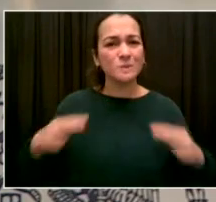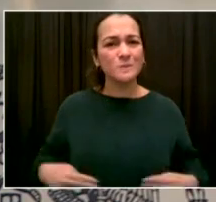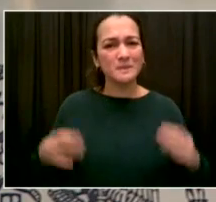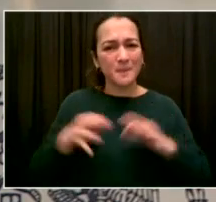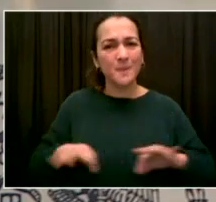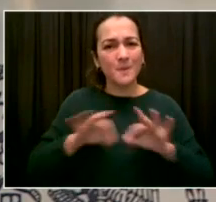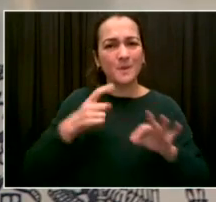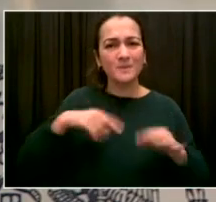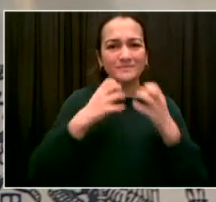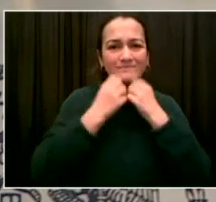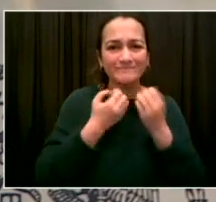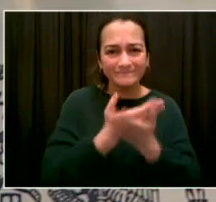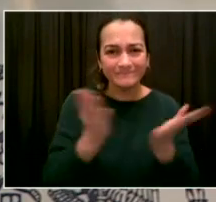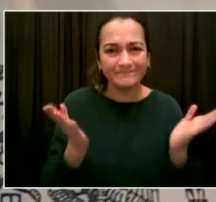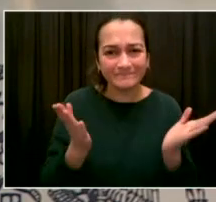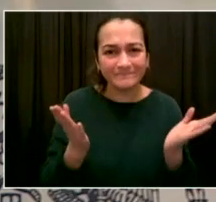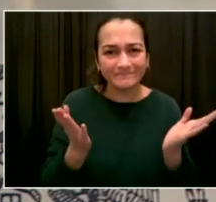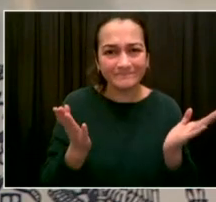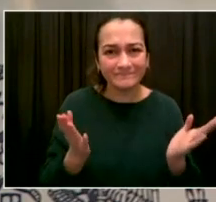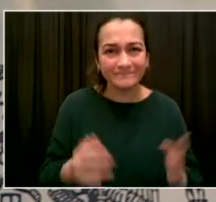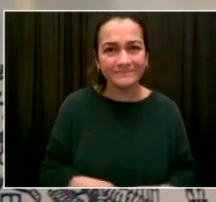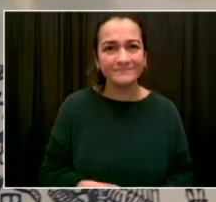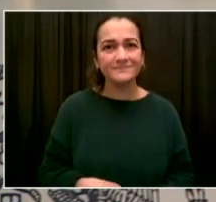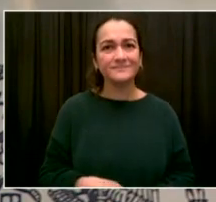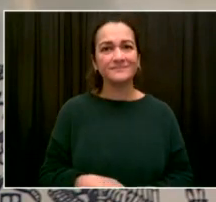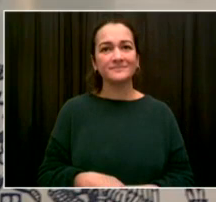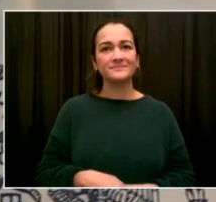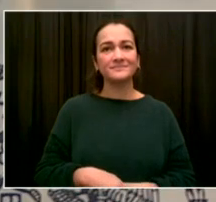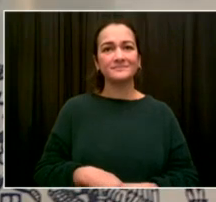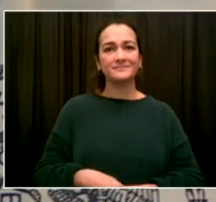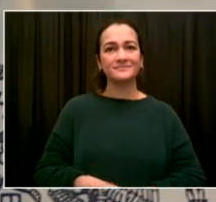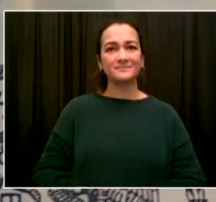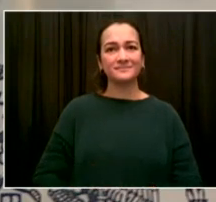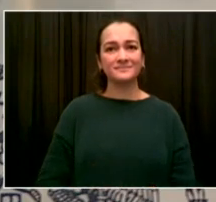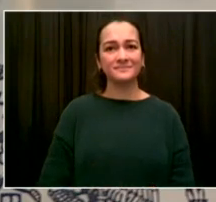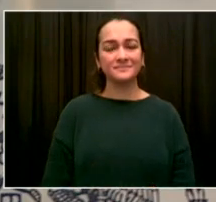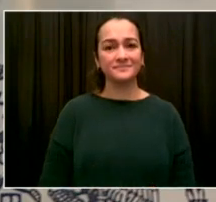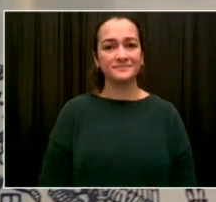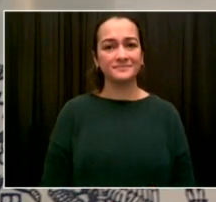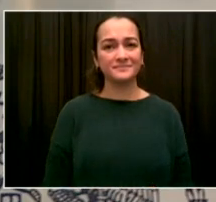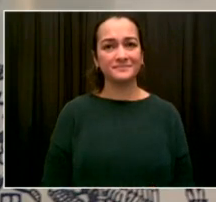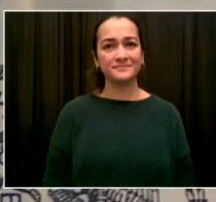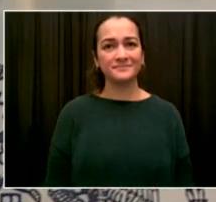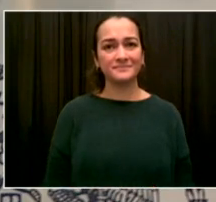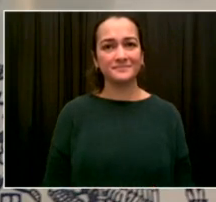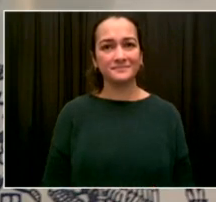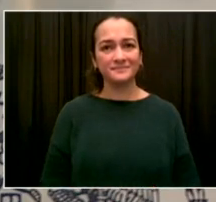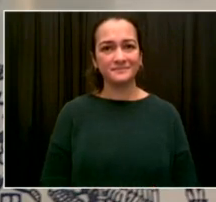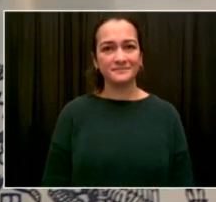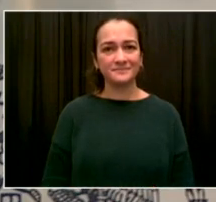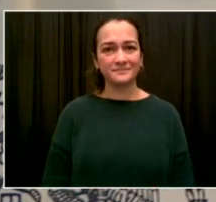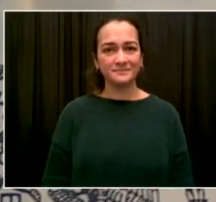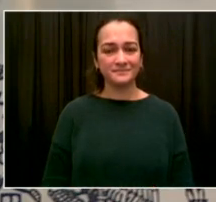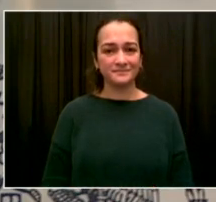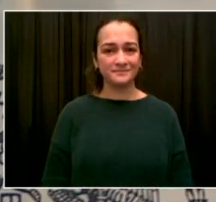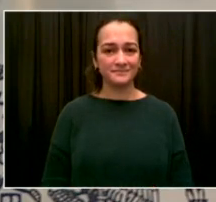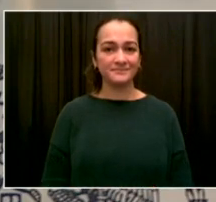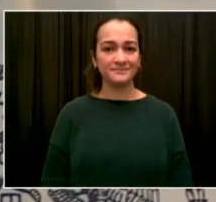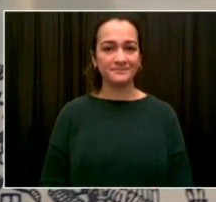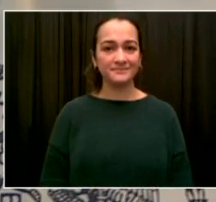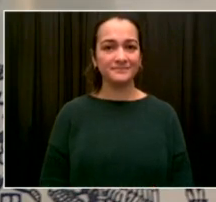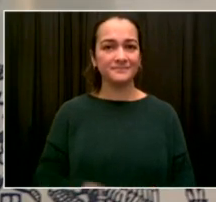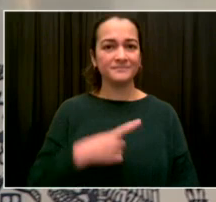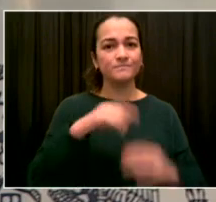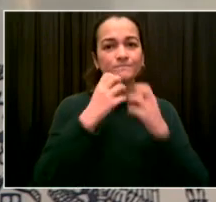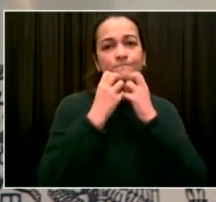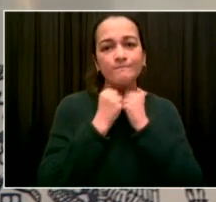ground, no matter how high he soars, no matter what title. His feet are on the ground. He is grounded in his beloved Brooklyn. He's